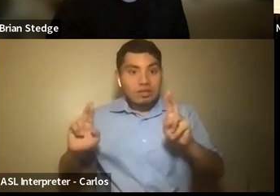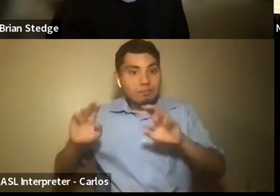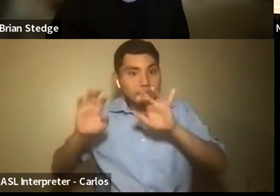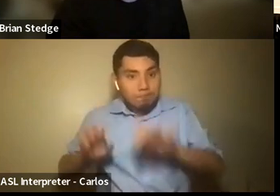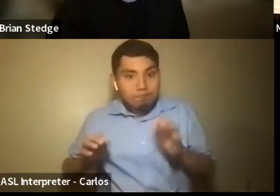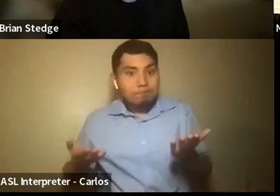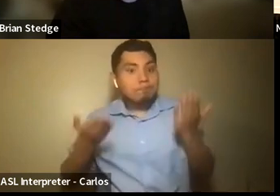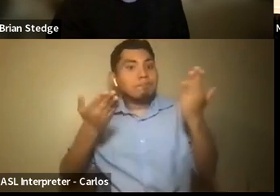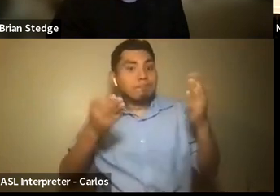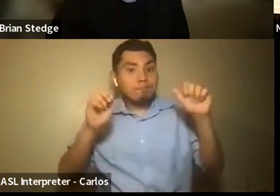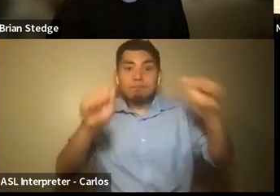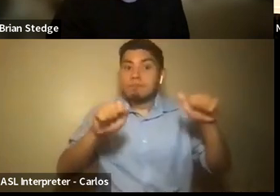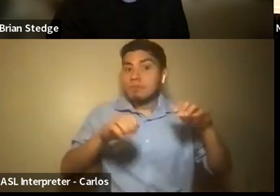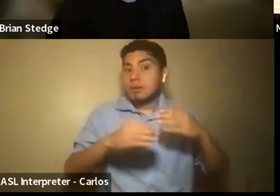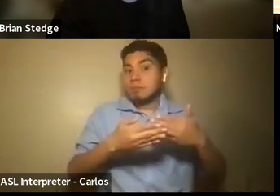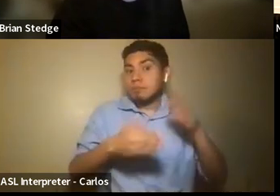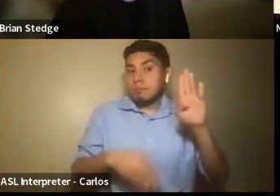10th.